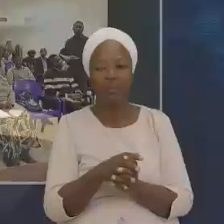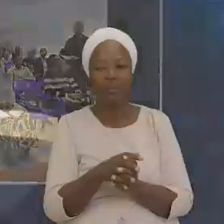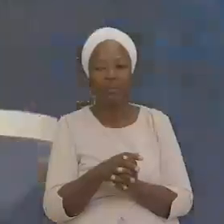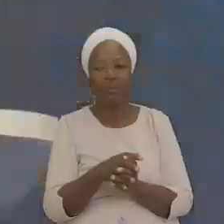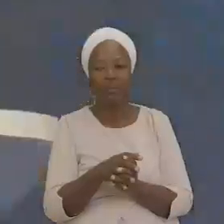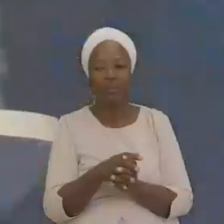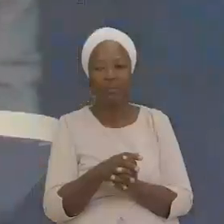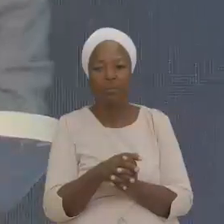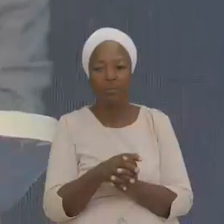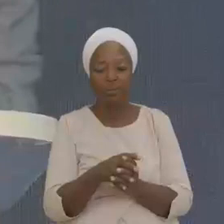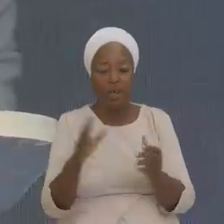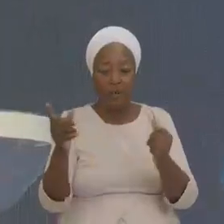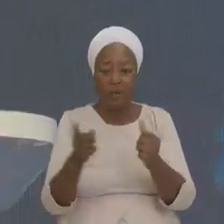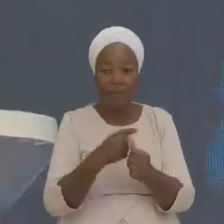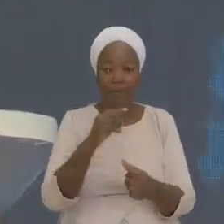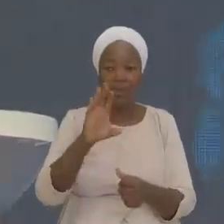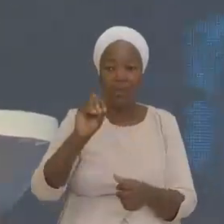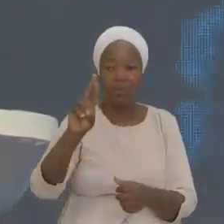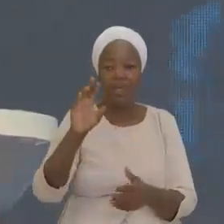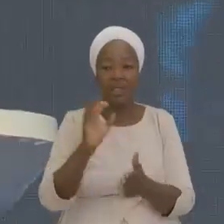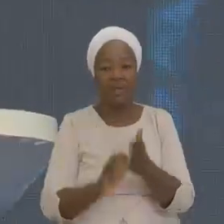First Corinthians chapter 3 verse 16.